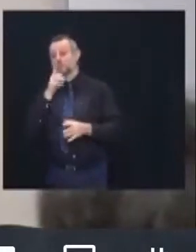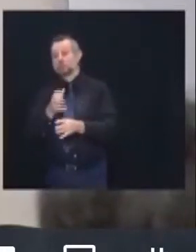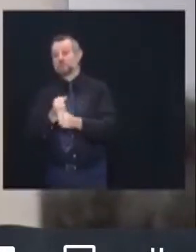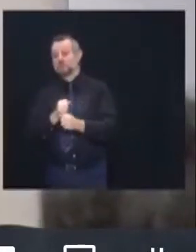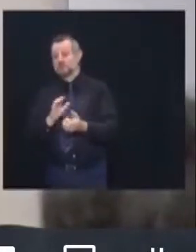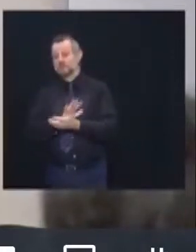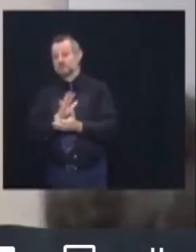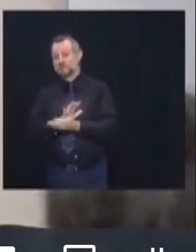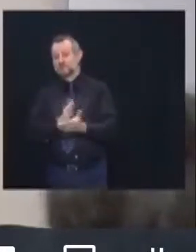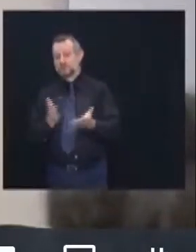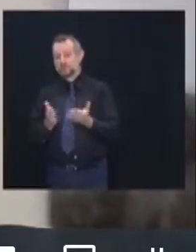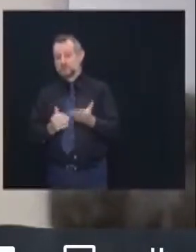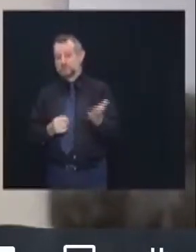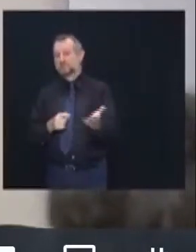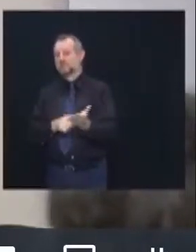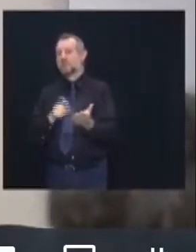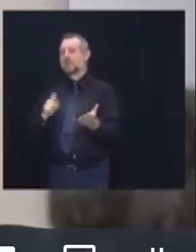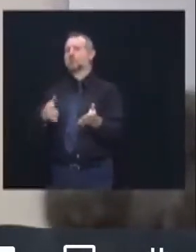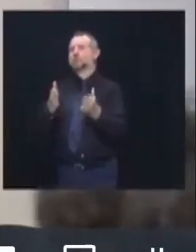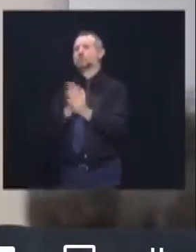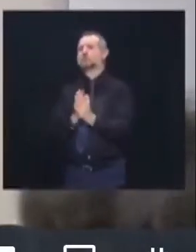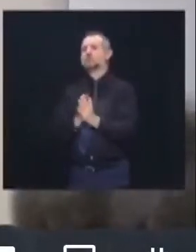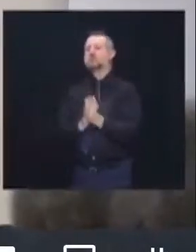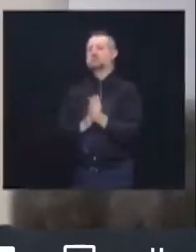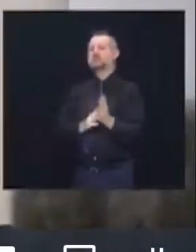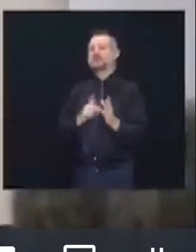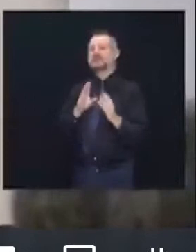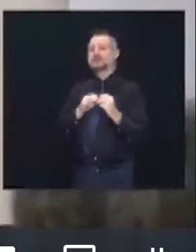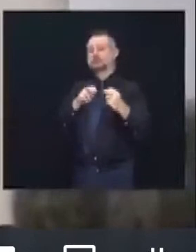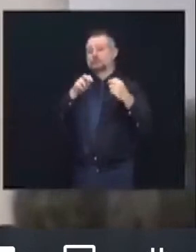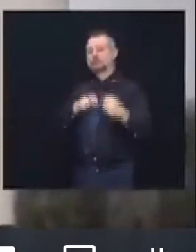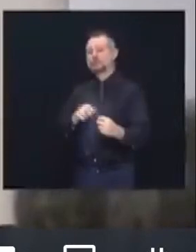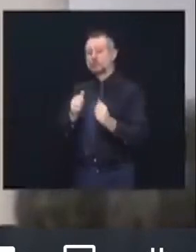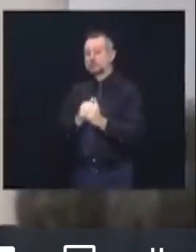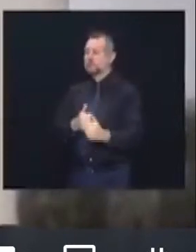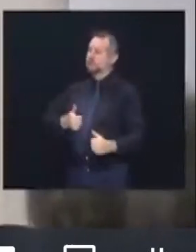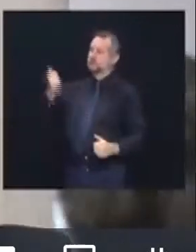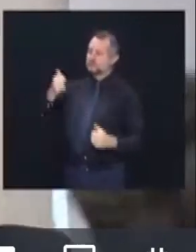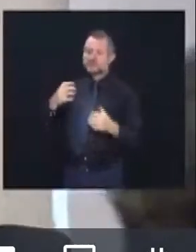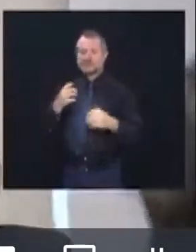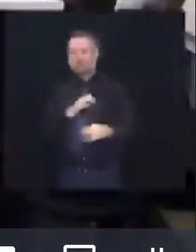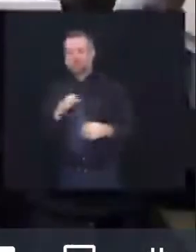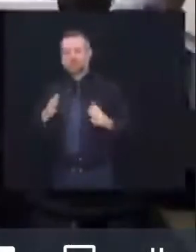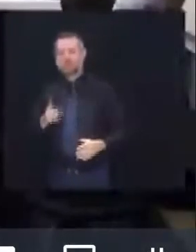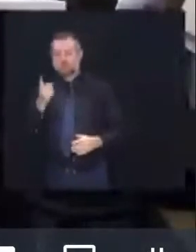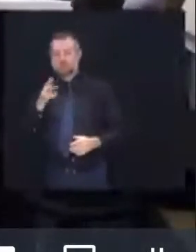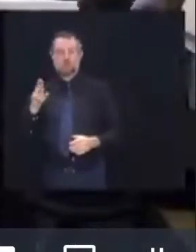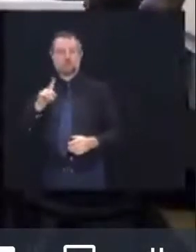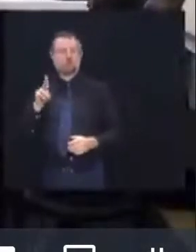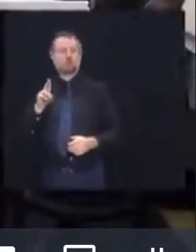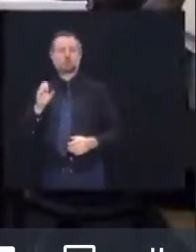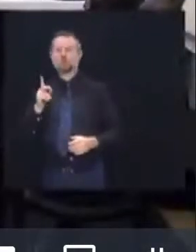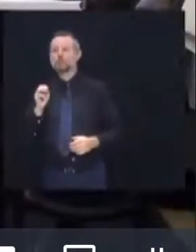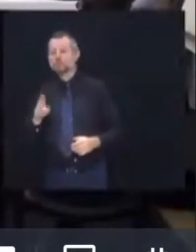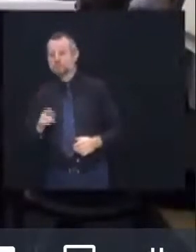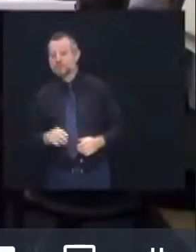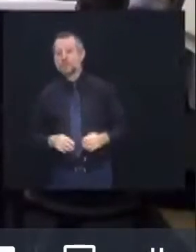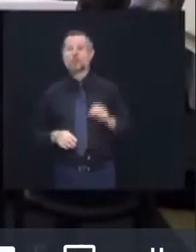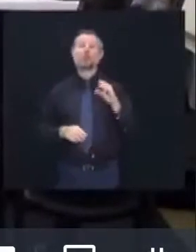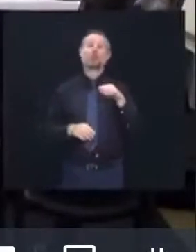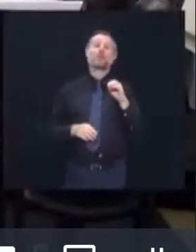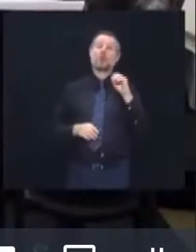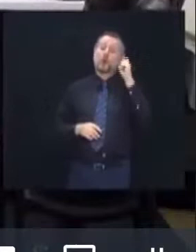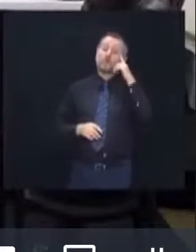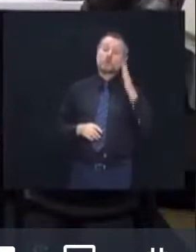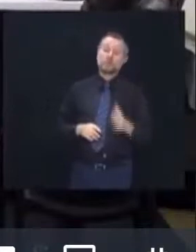is then permitted to request a hearing to Dr. Zucker. So we expect we will hear about a hearing. But the city is aware